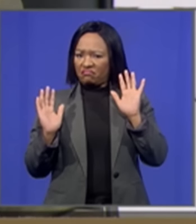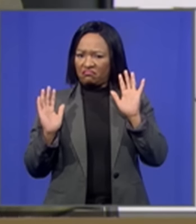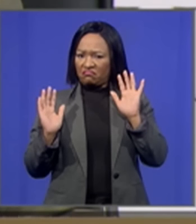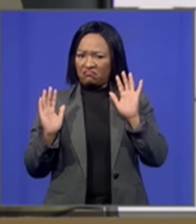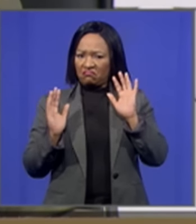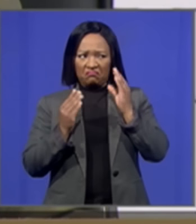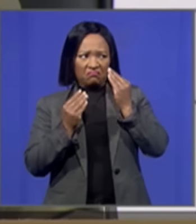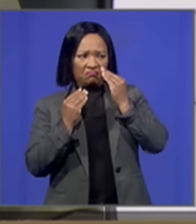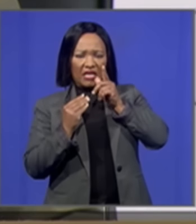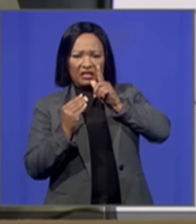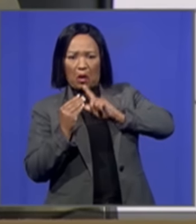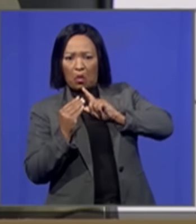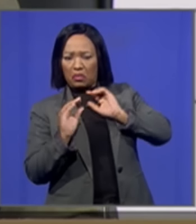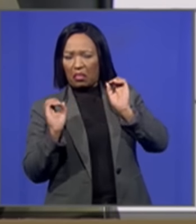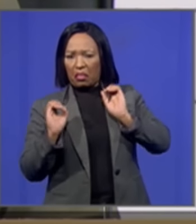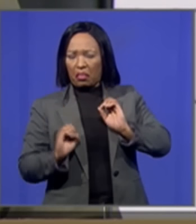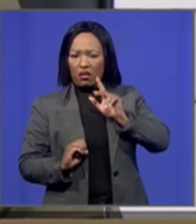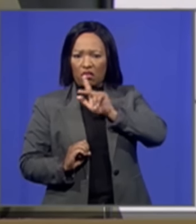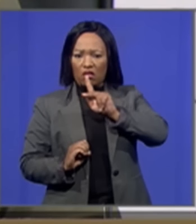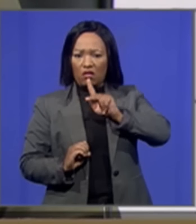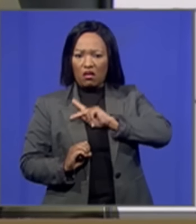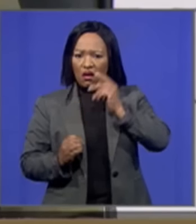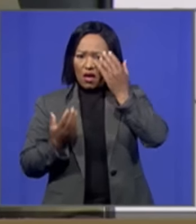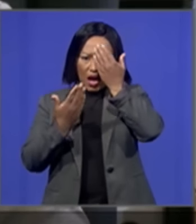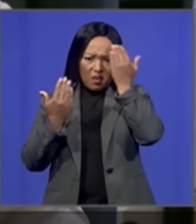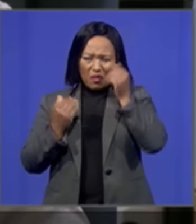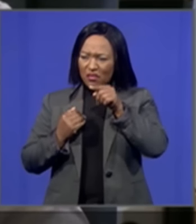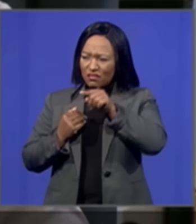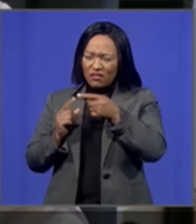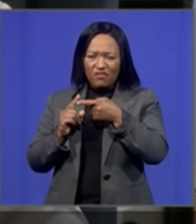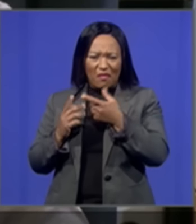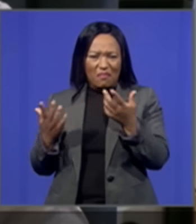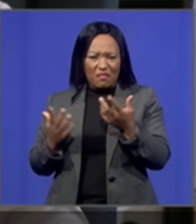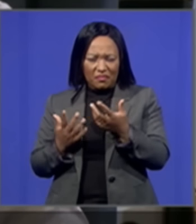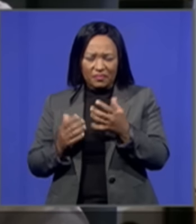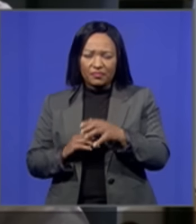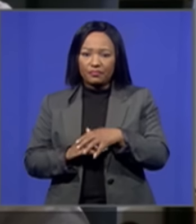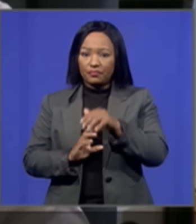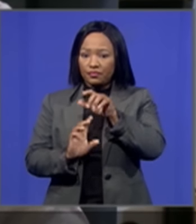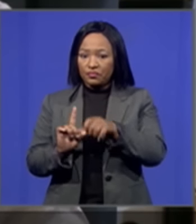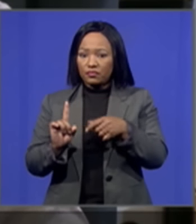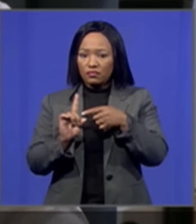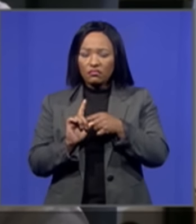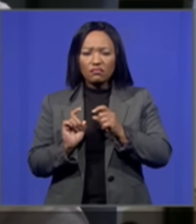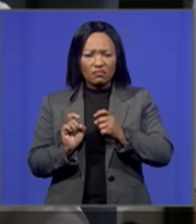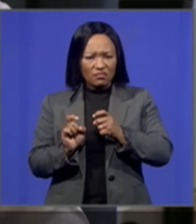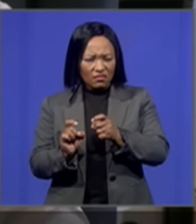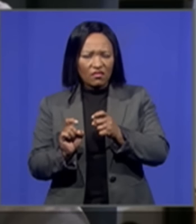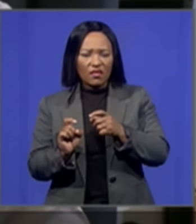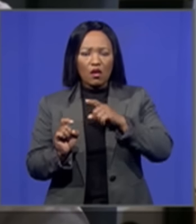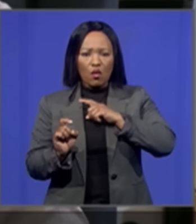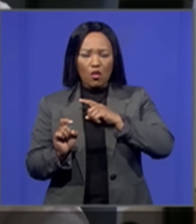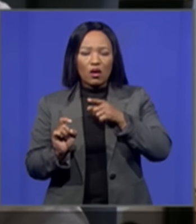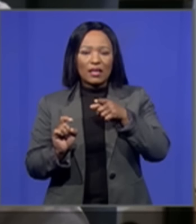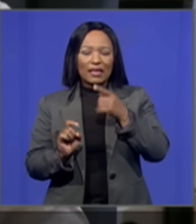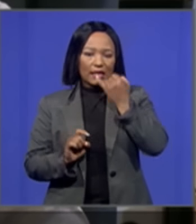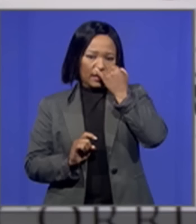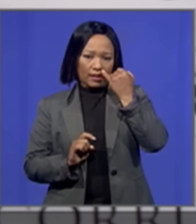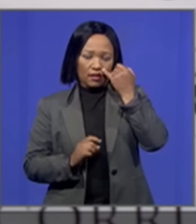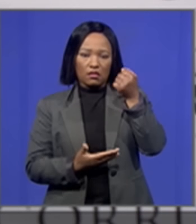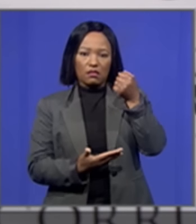orientated about the KwaZulu-Natal. I don't know where it's made of. Senona o ne itlhaganeletse go samagana le magato a gore